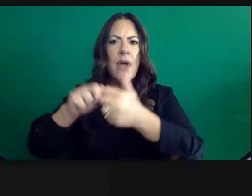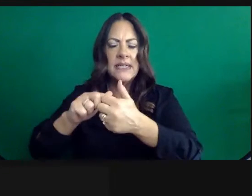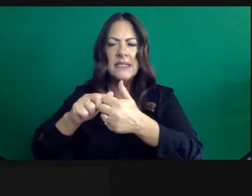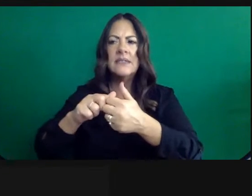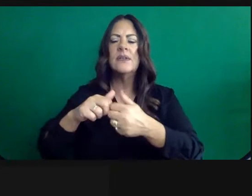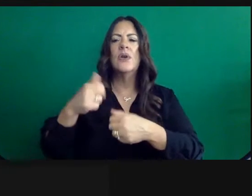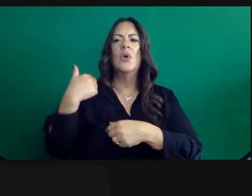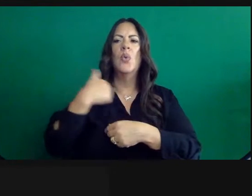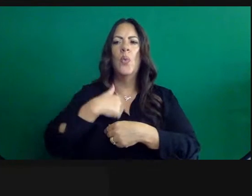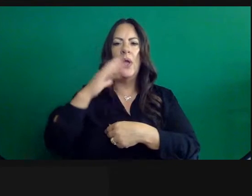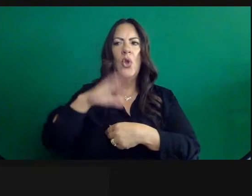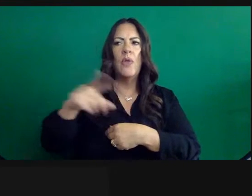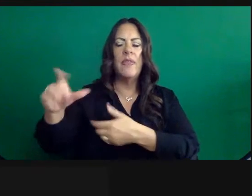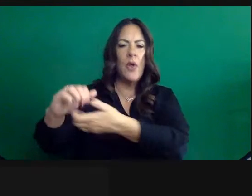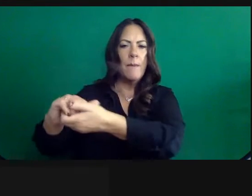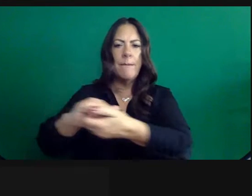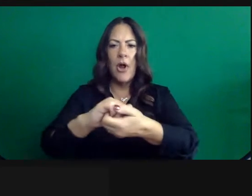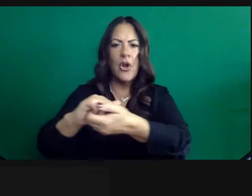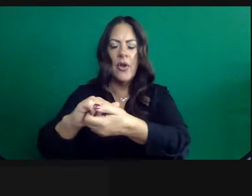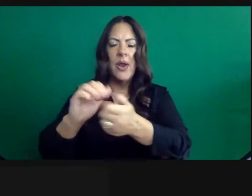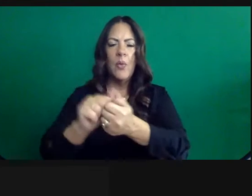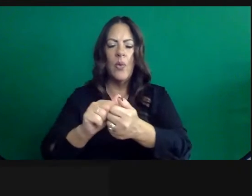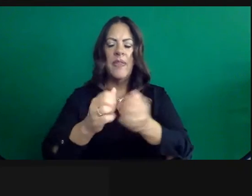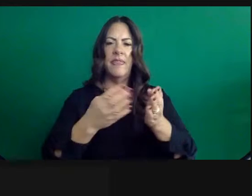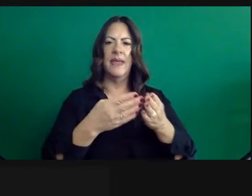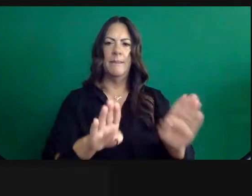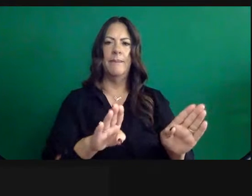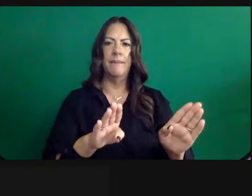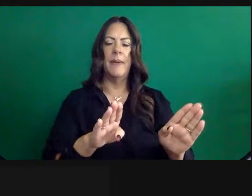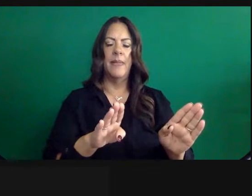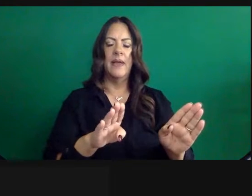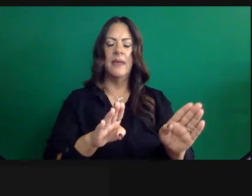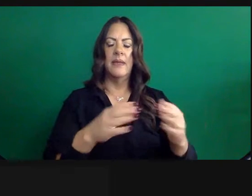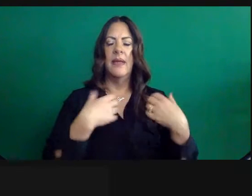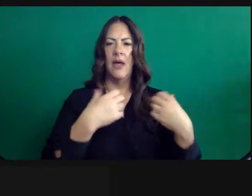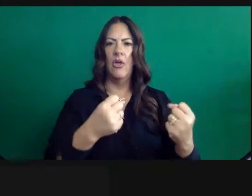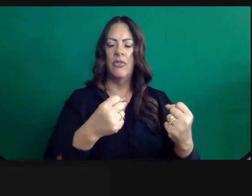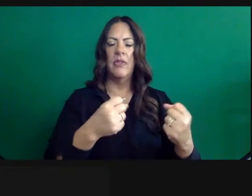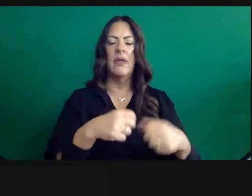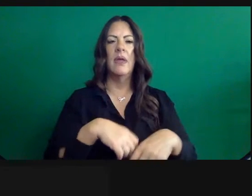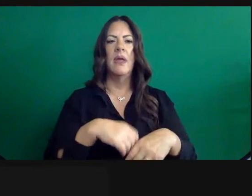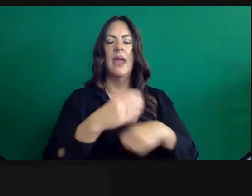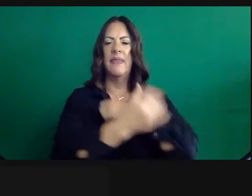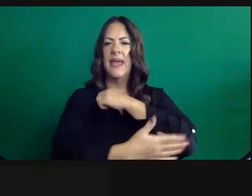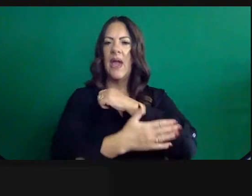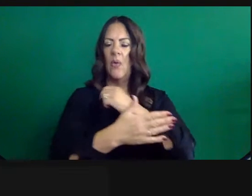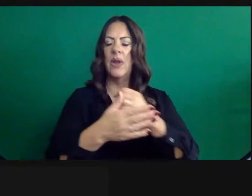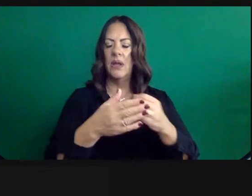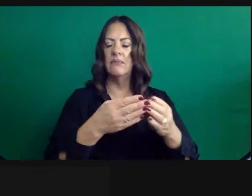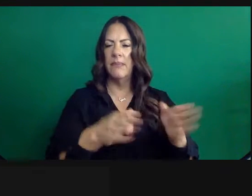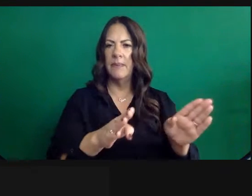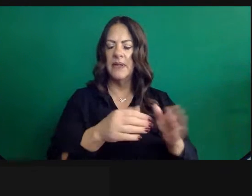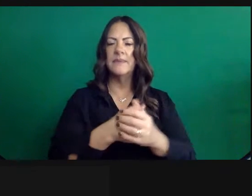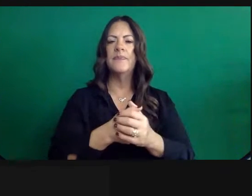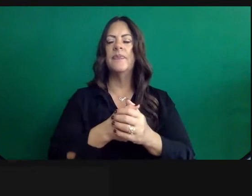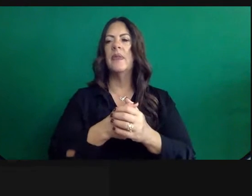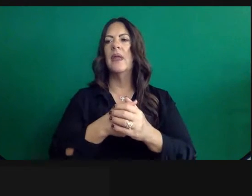state partnering with the county, partnering with the health systems over the past 2 weeks here in Los Angeles, moving and